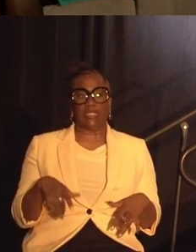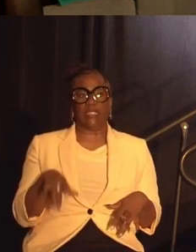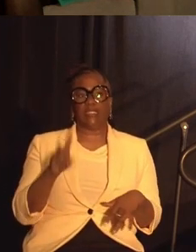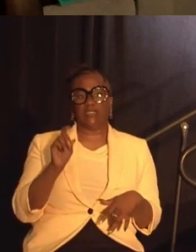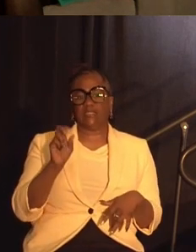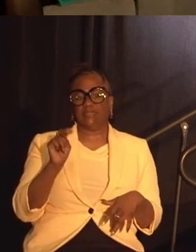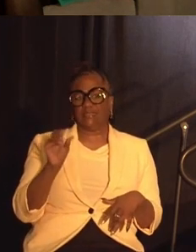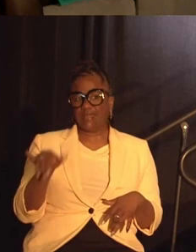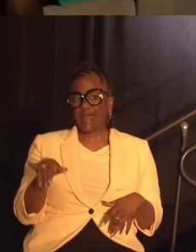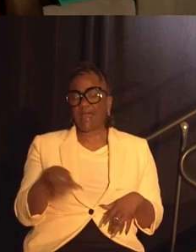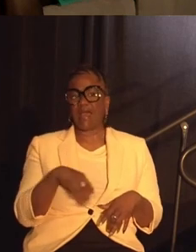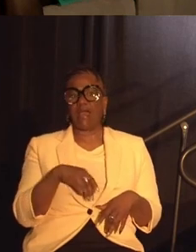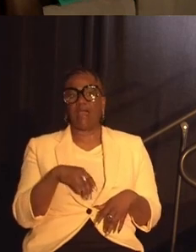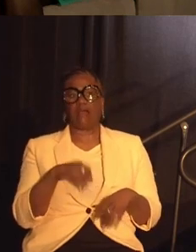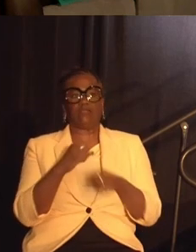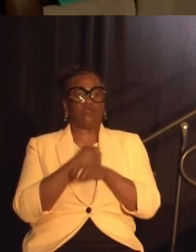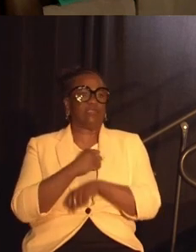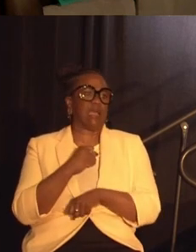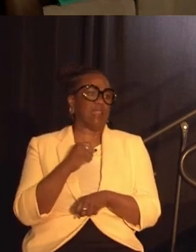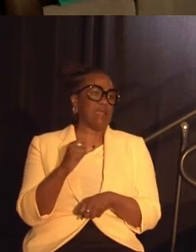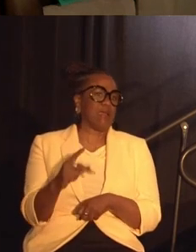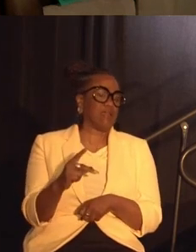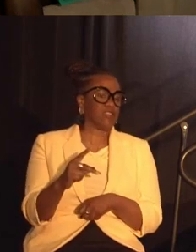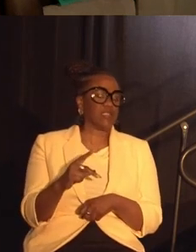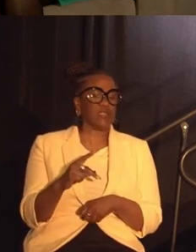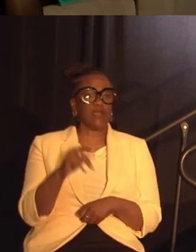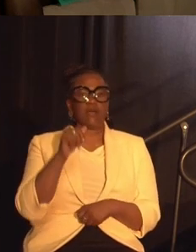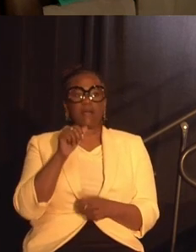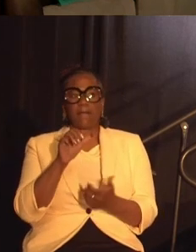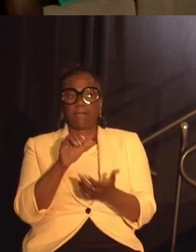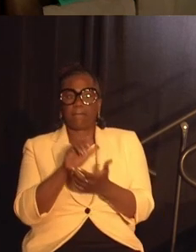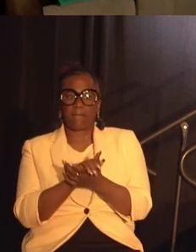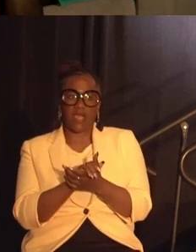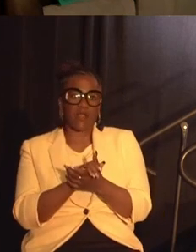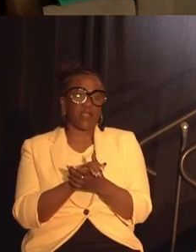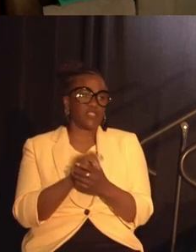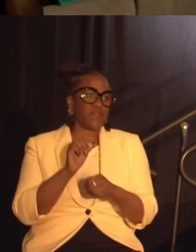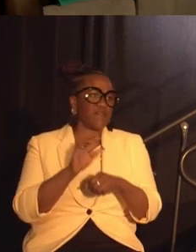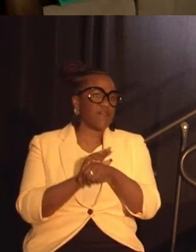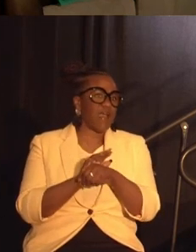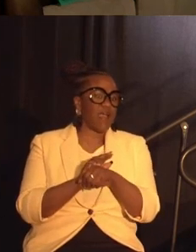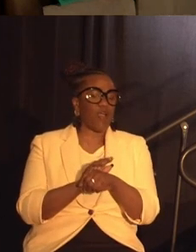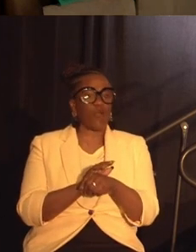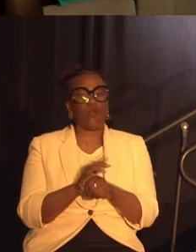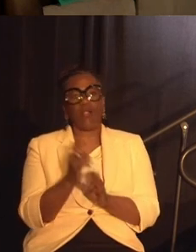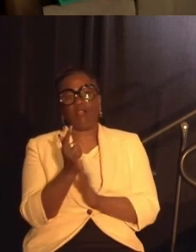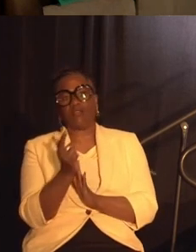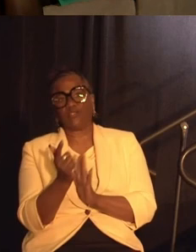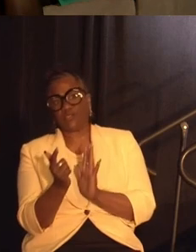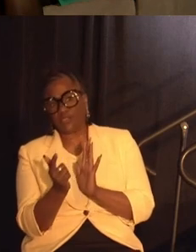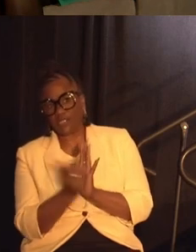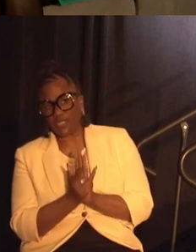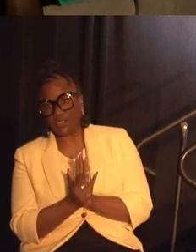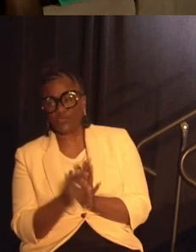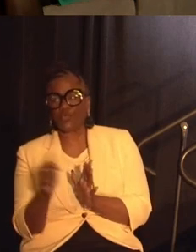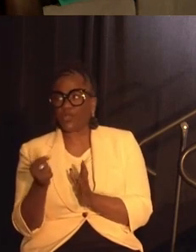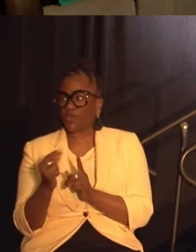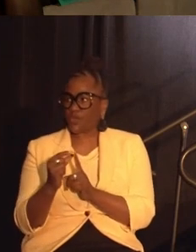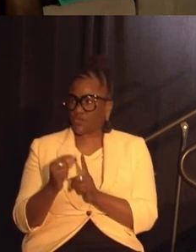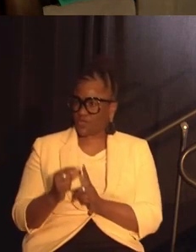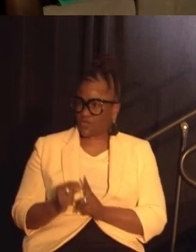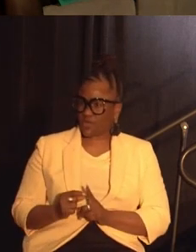deny, retaliation, marriage vow, legislation. Let's see what else is in